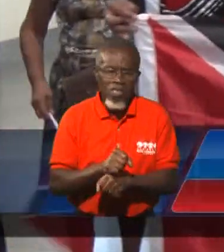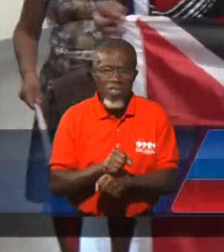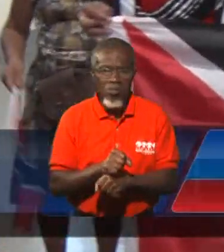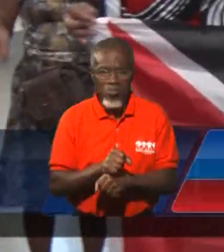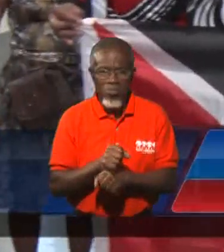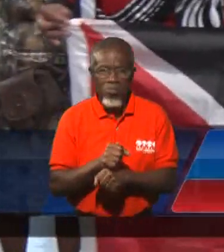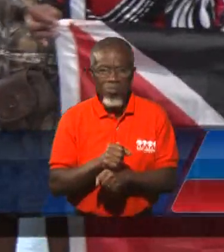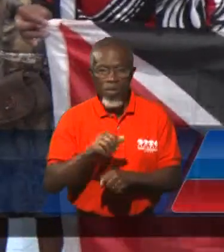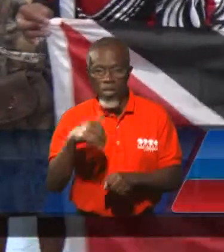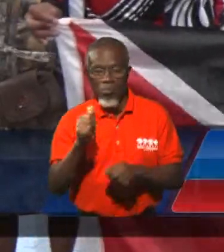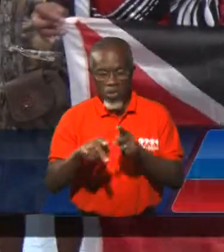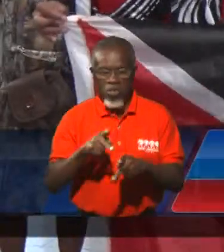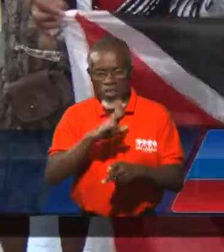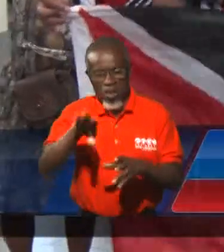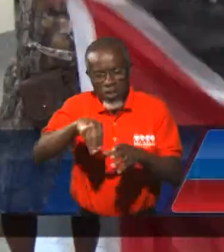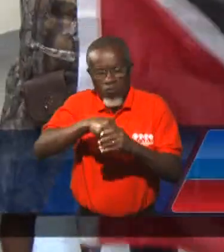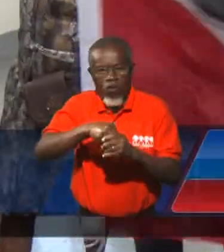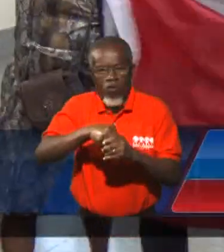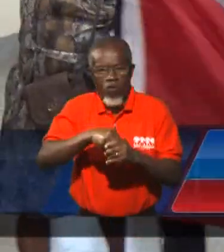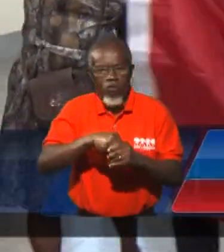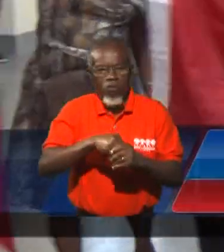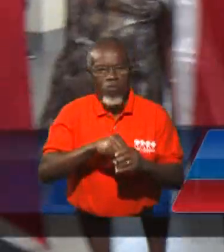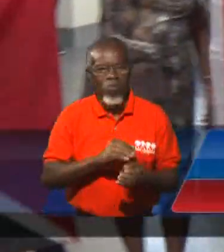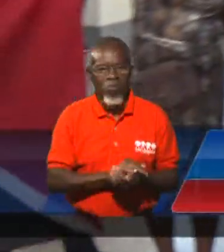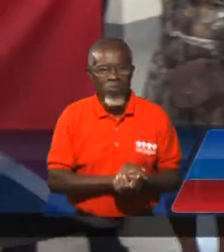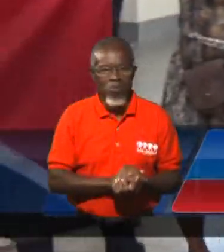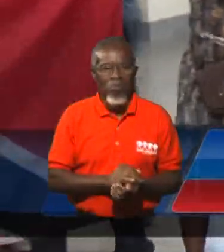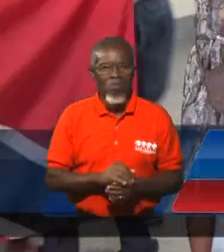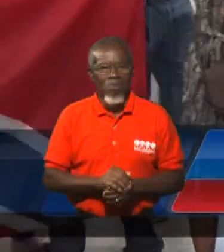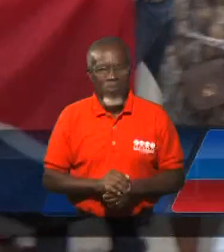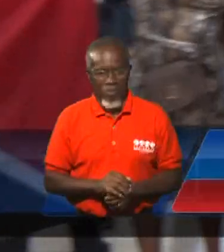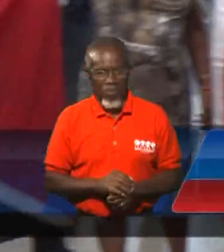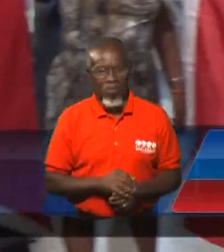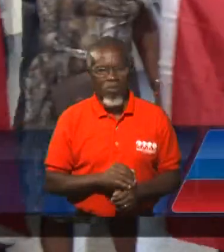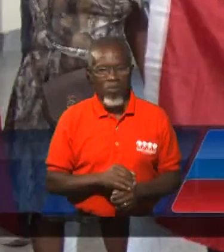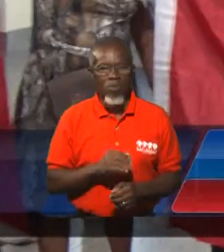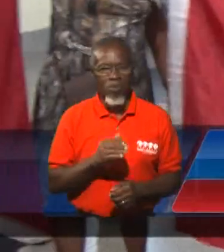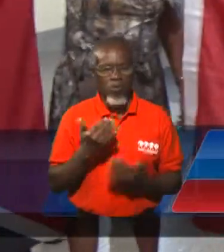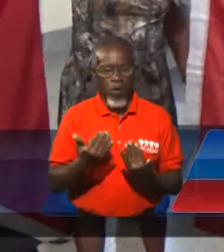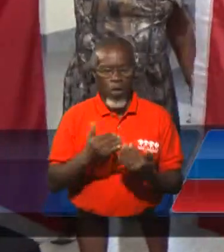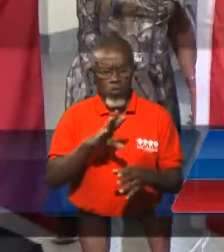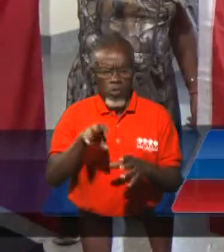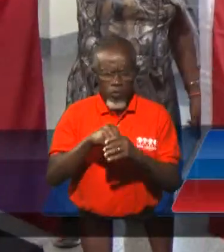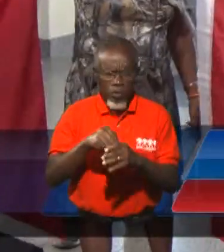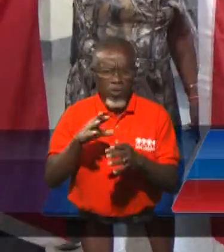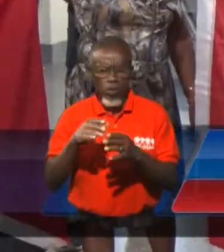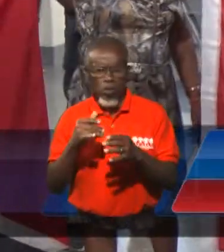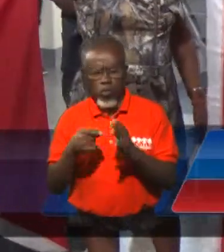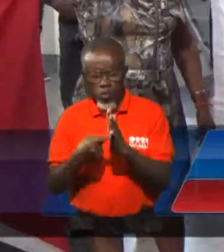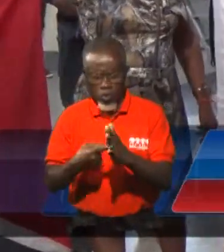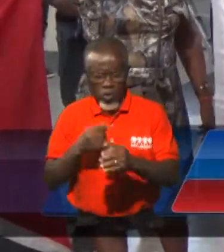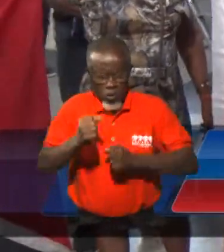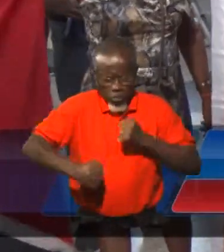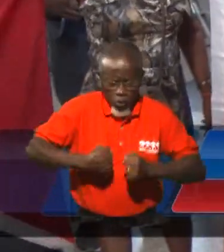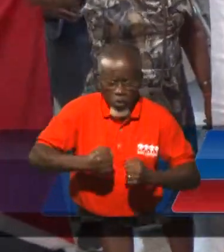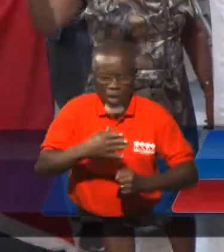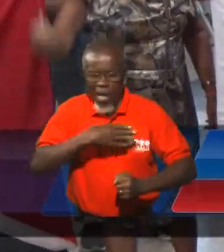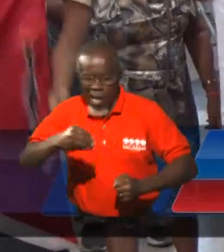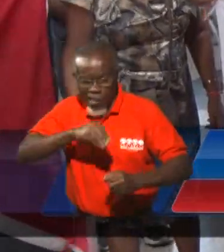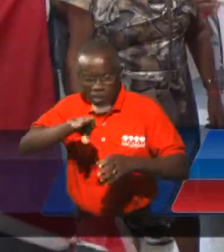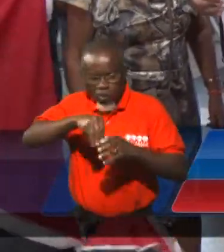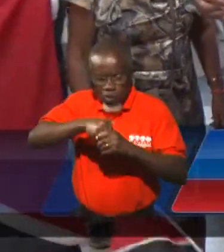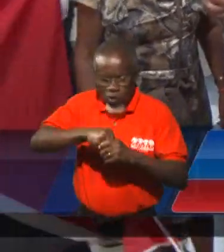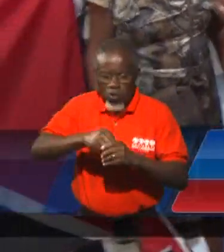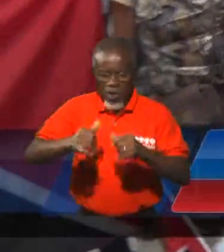an MIT professor to capture the enthusiasm of students by combining the excitement of sport and the science behind what